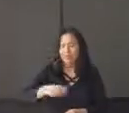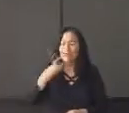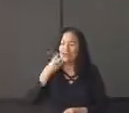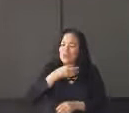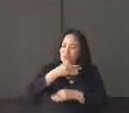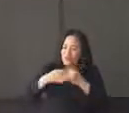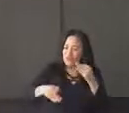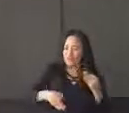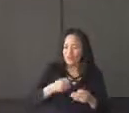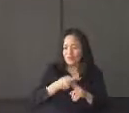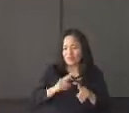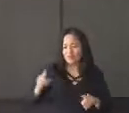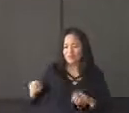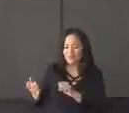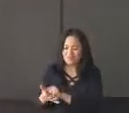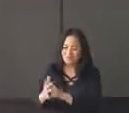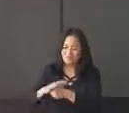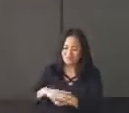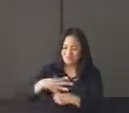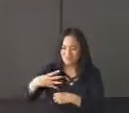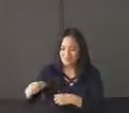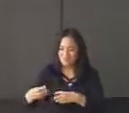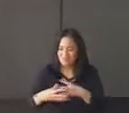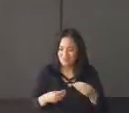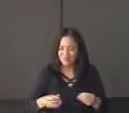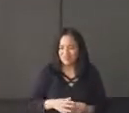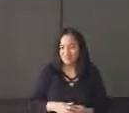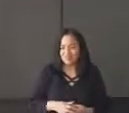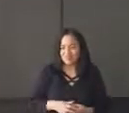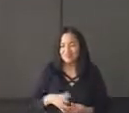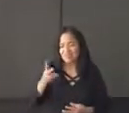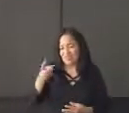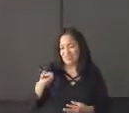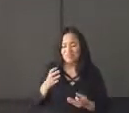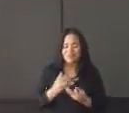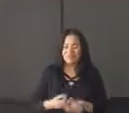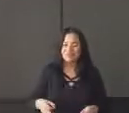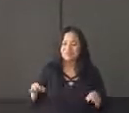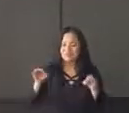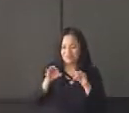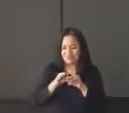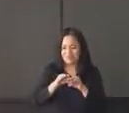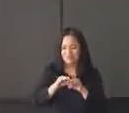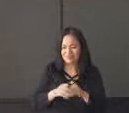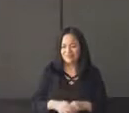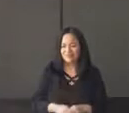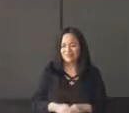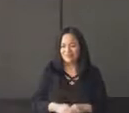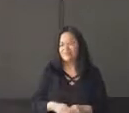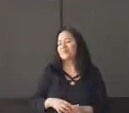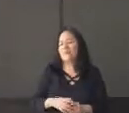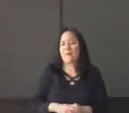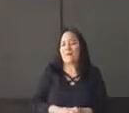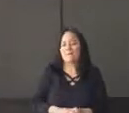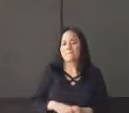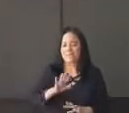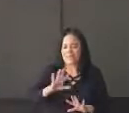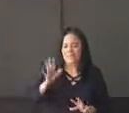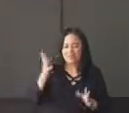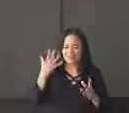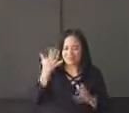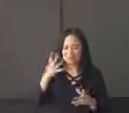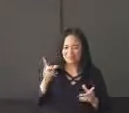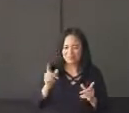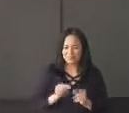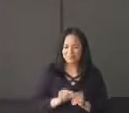So these differentiated impacts of the pandemic in priority groups are fundamental, and we can't lose this perspective. And with